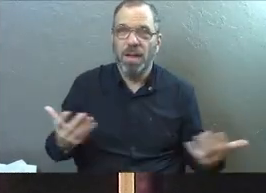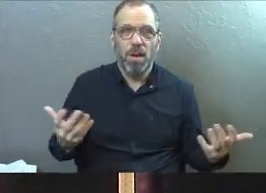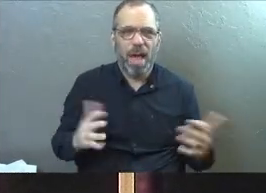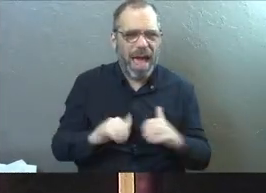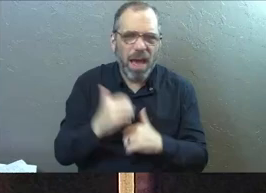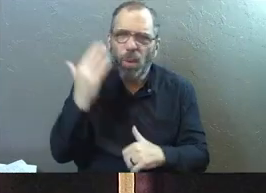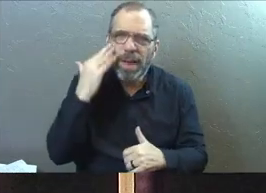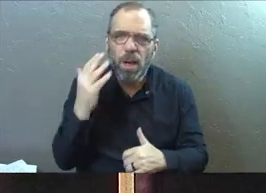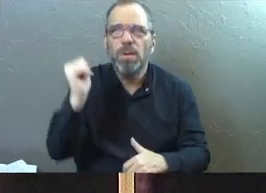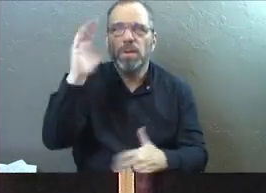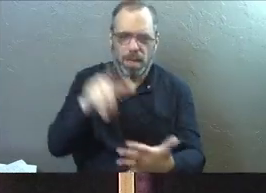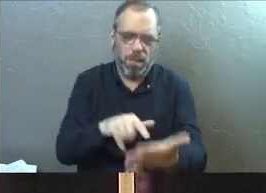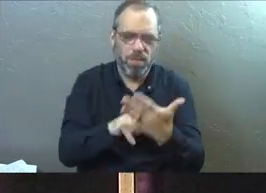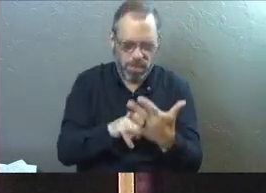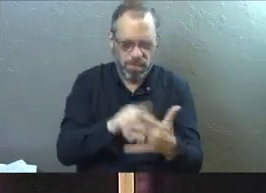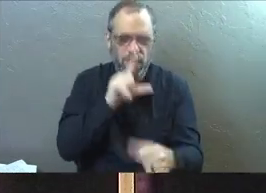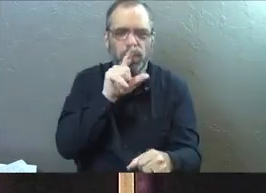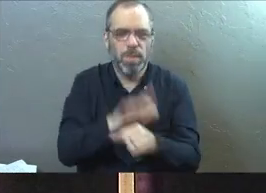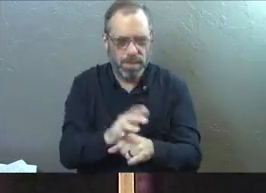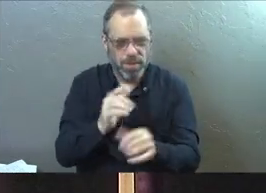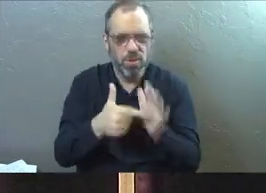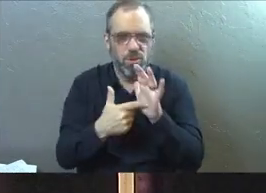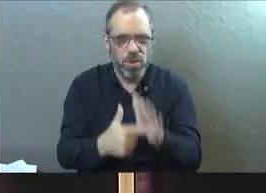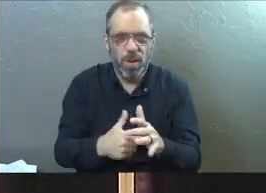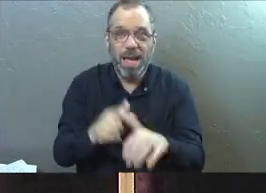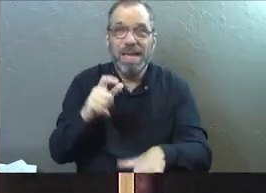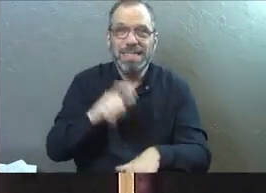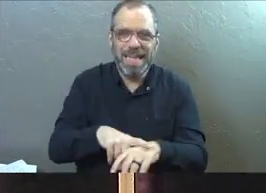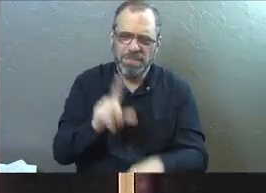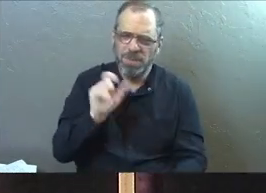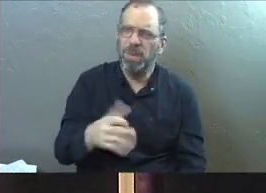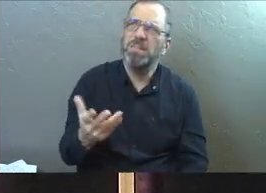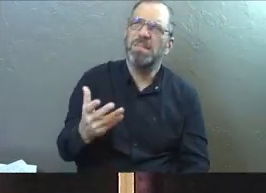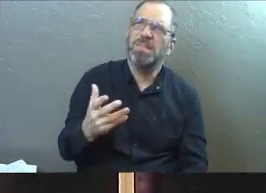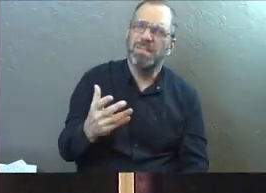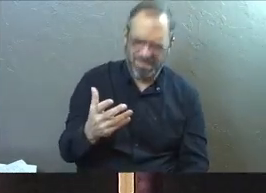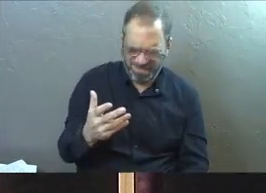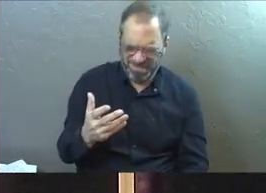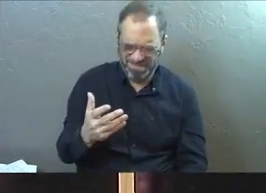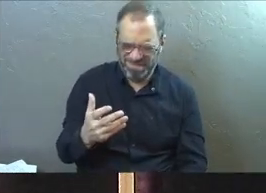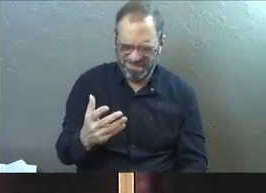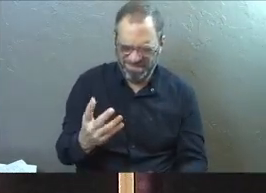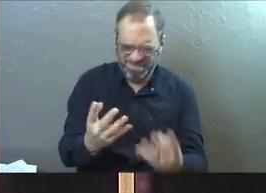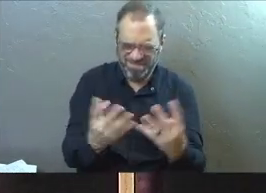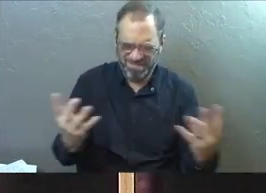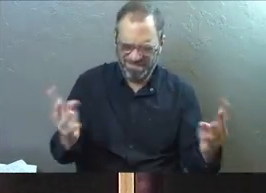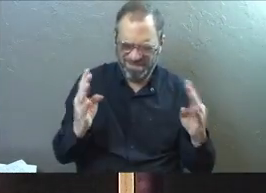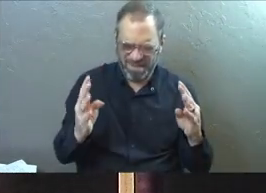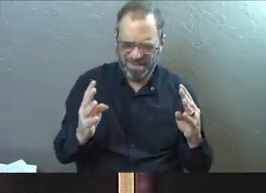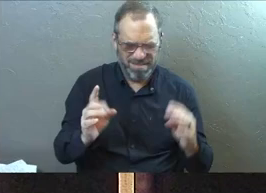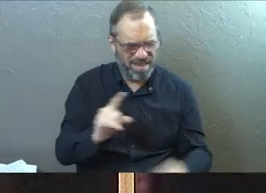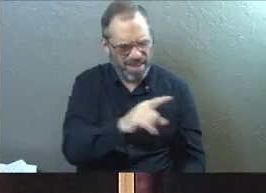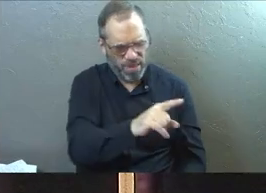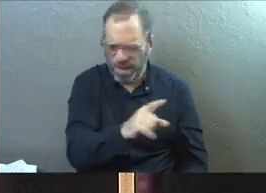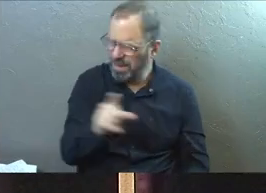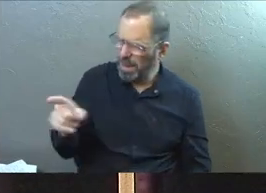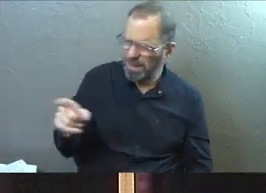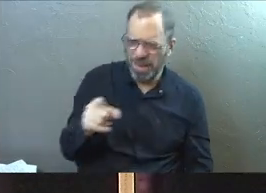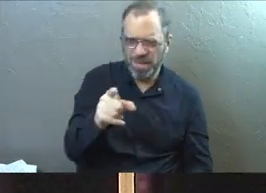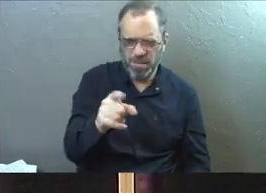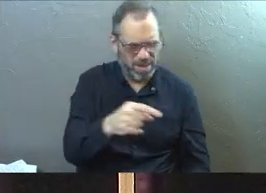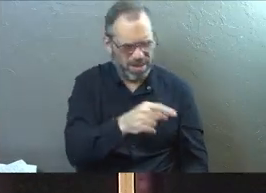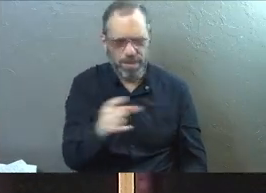How do I know? God will reveal them. I promise you that. There's a lot of moments where we have questions. Is this this or is this that? God, am I supposed to go this way or that way?